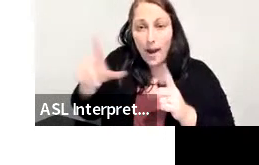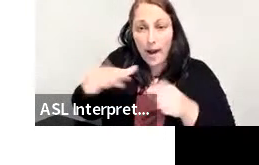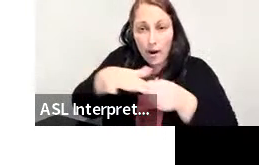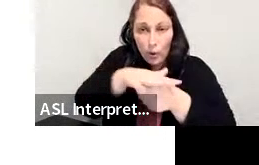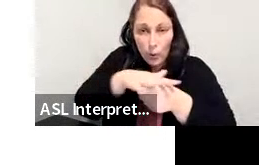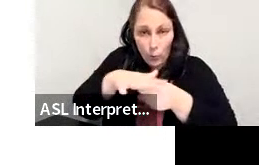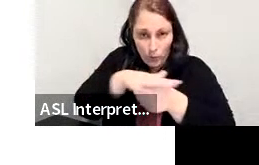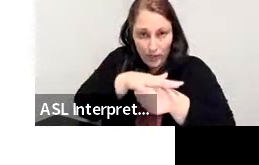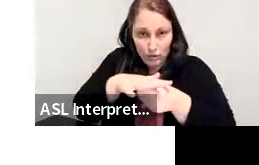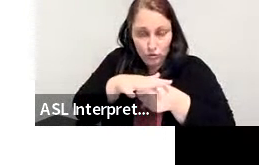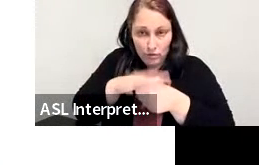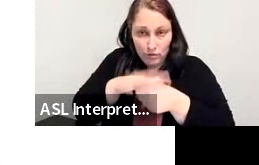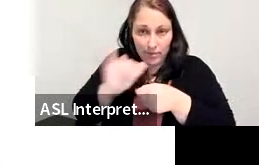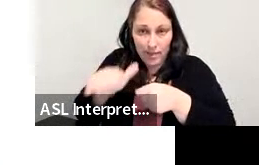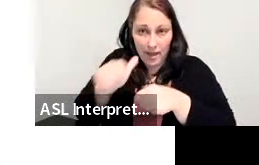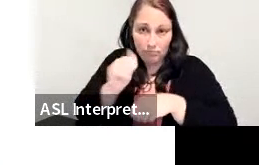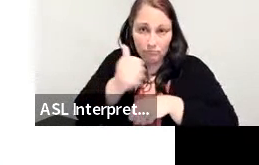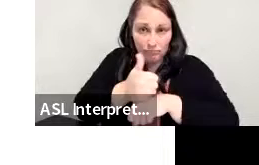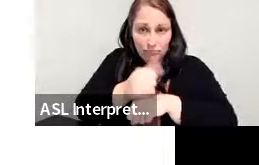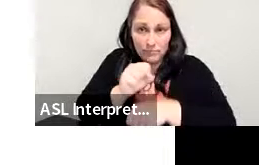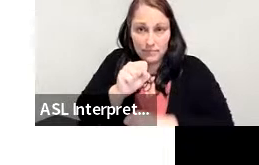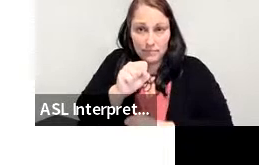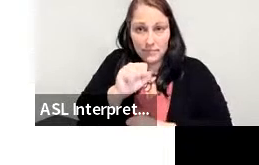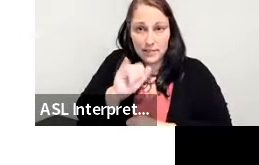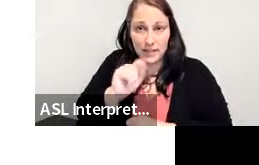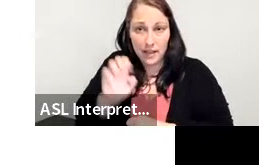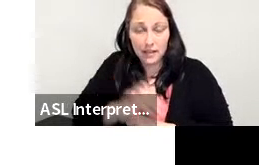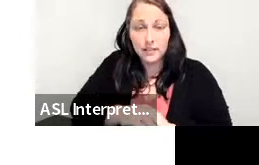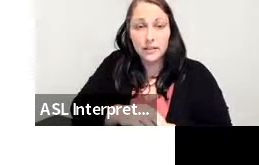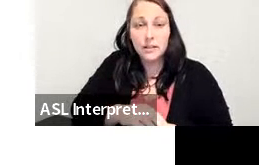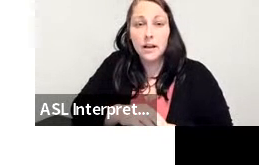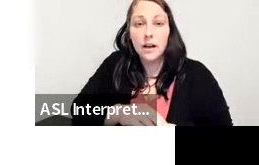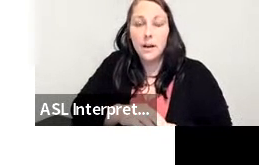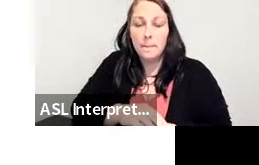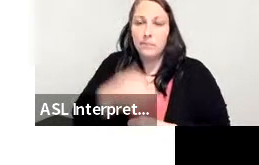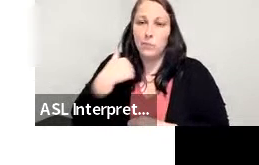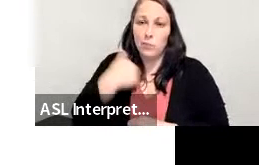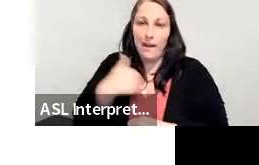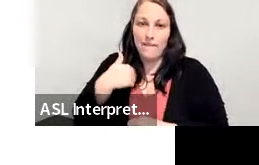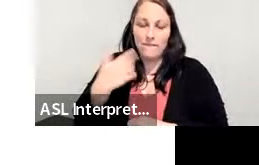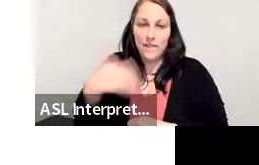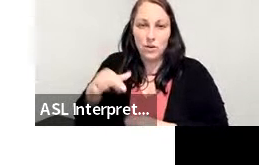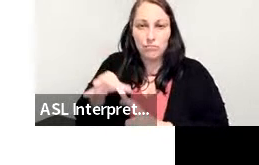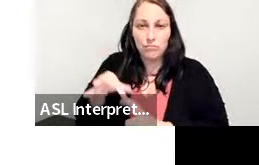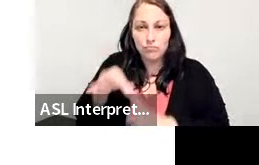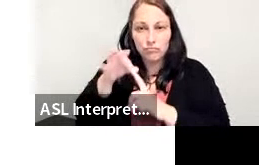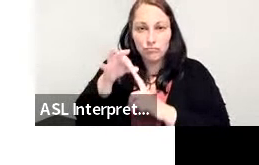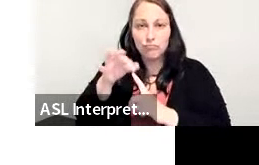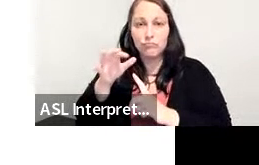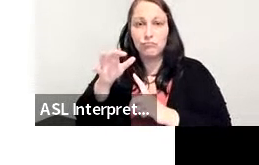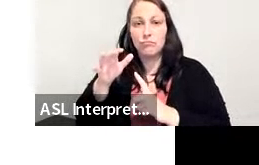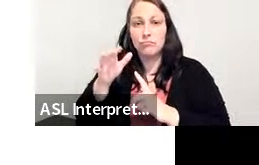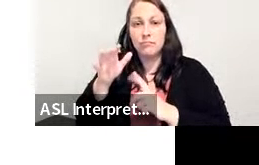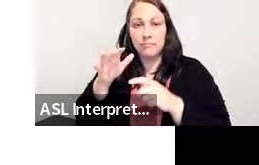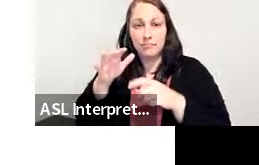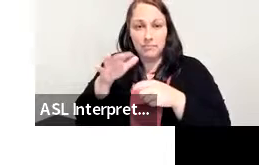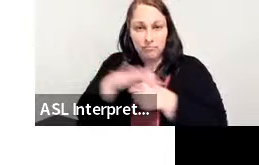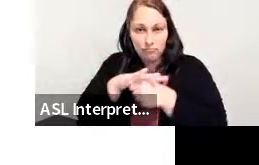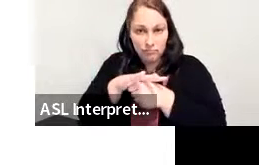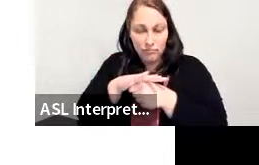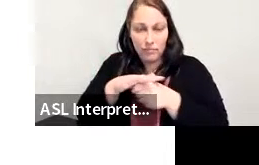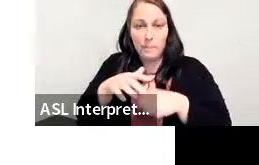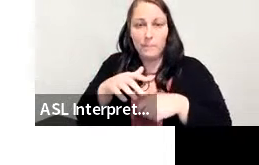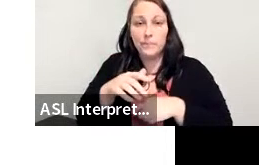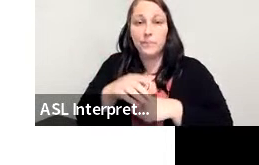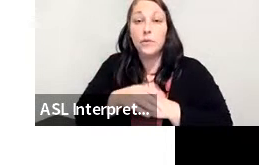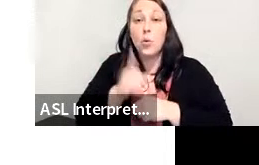the unique attributes of our site are related to the context. We are bordered on the along